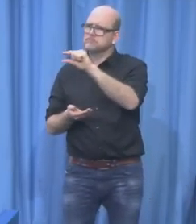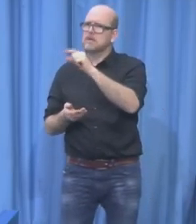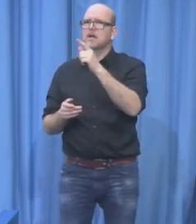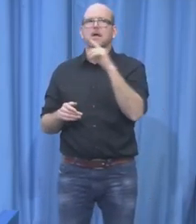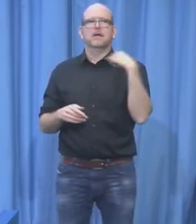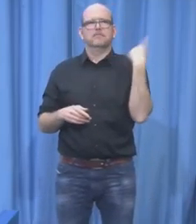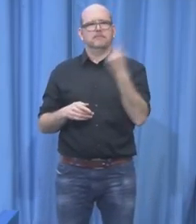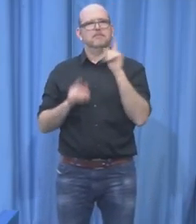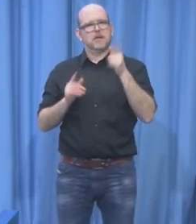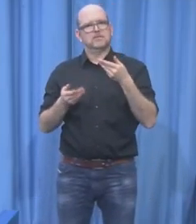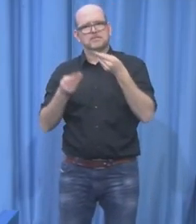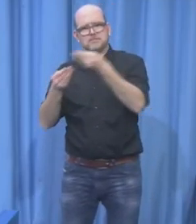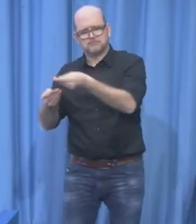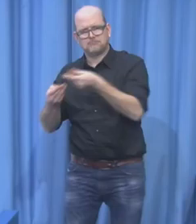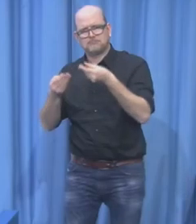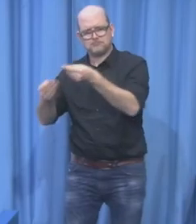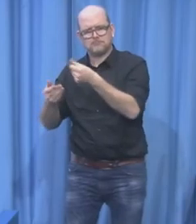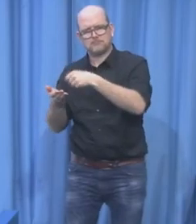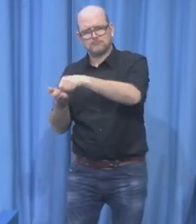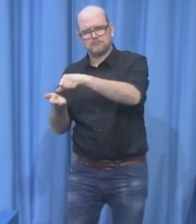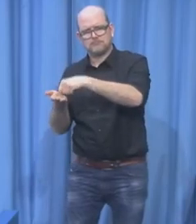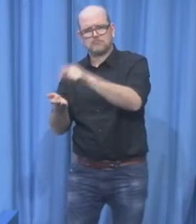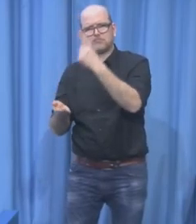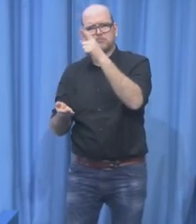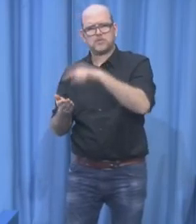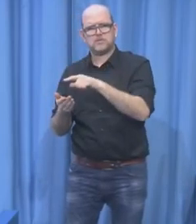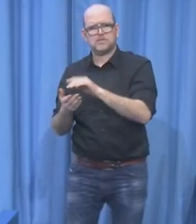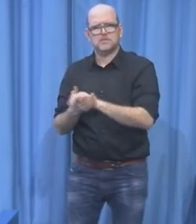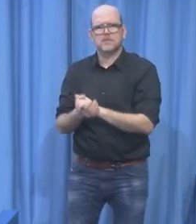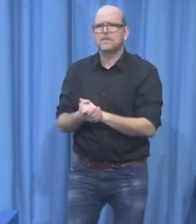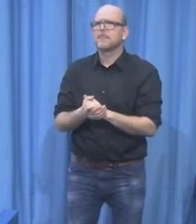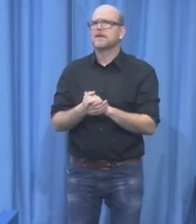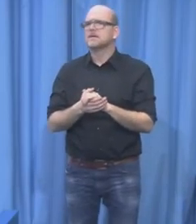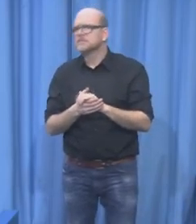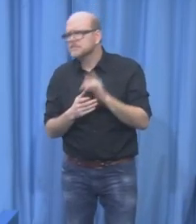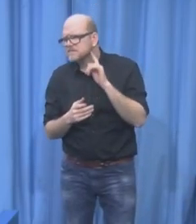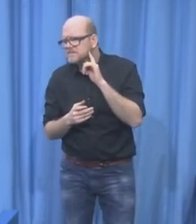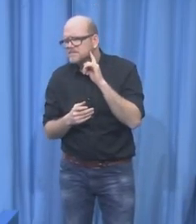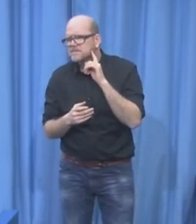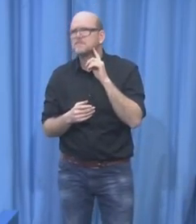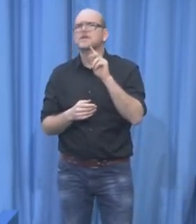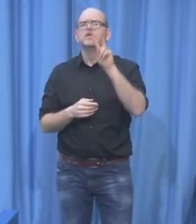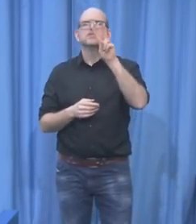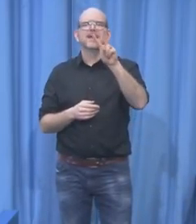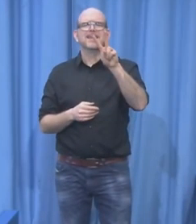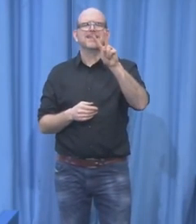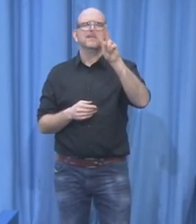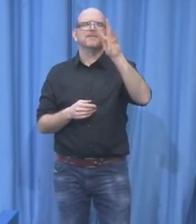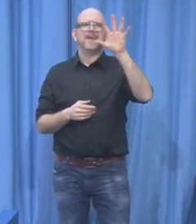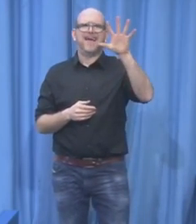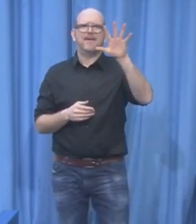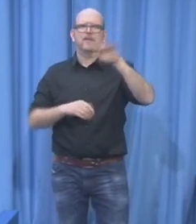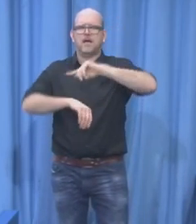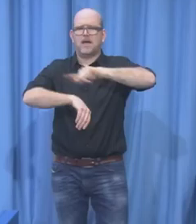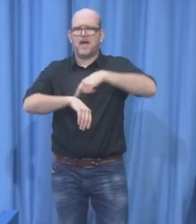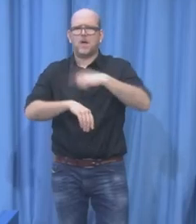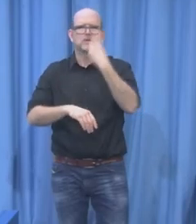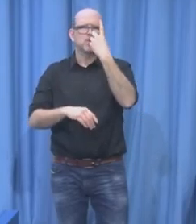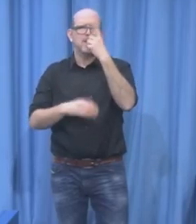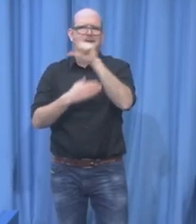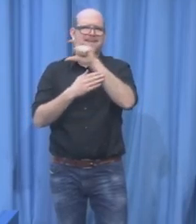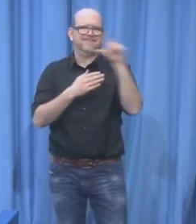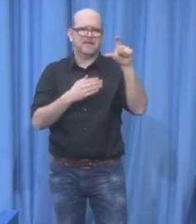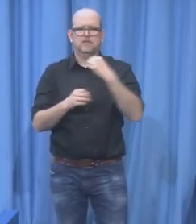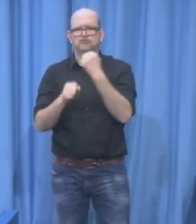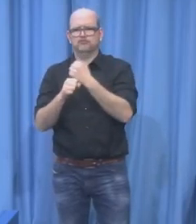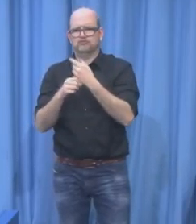to have a bit of a diverse work schedule because some students are able to work more, whereas some